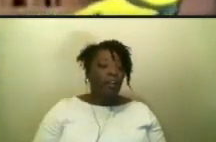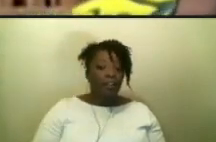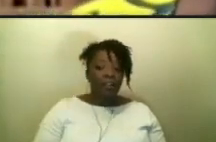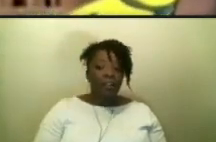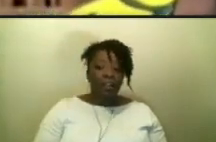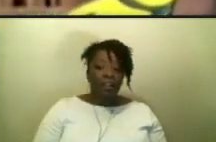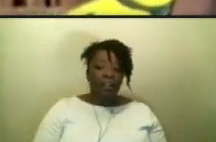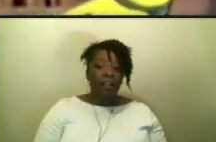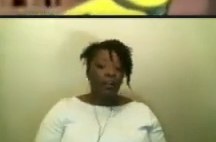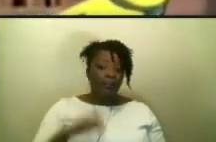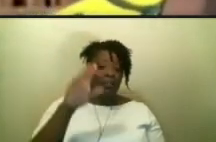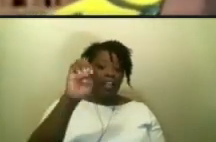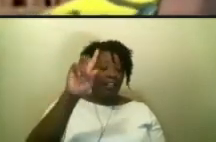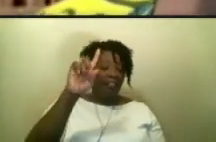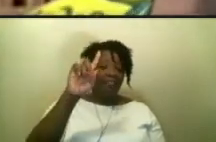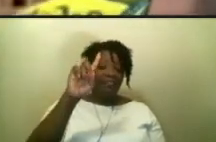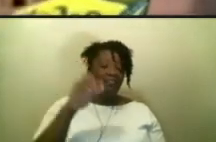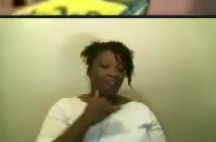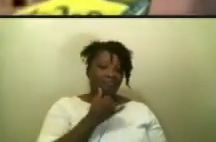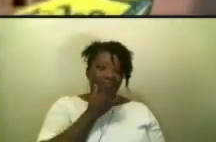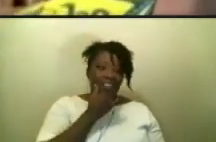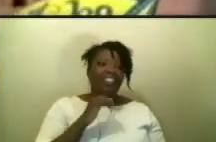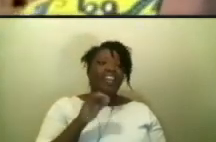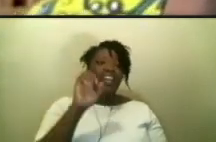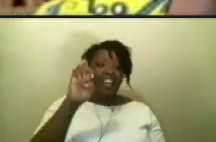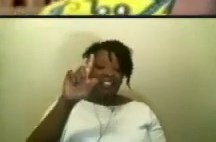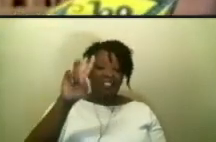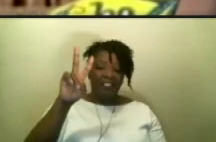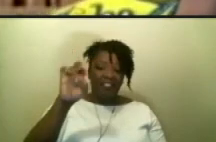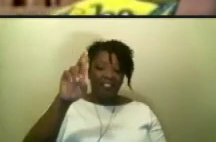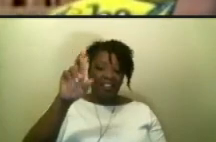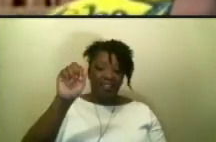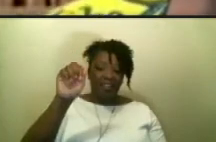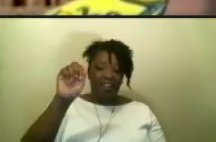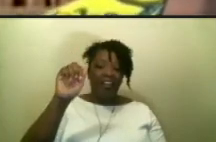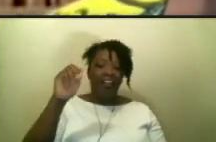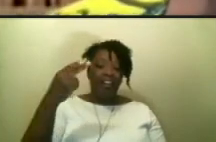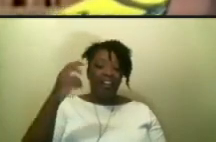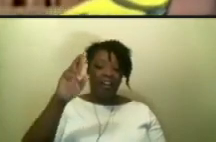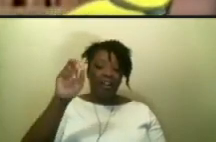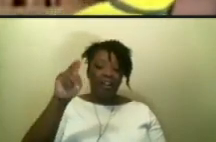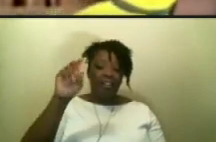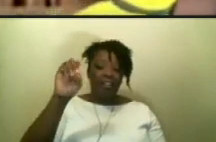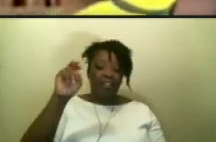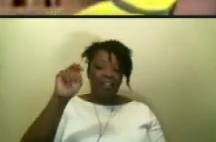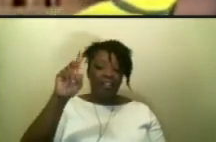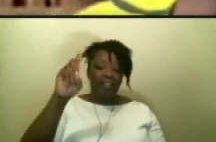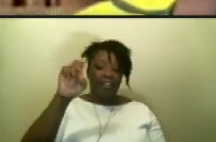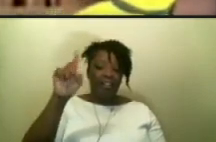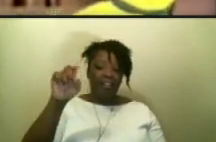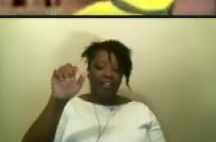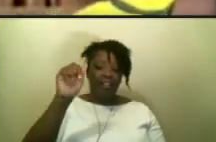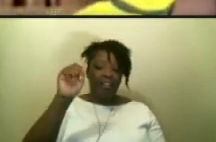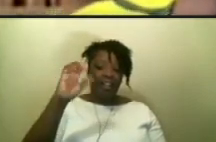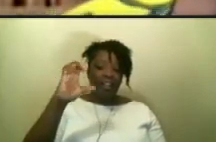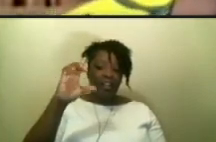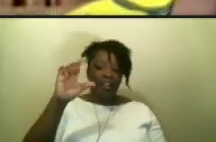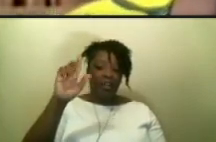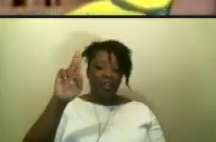Michigan, and she's going to speak to us today on how what they are doing right now to try to protect vulnerable